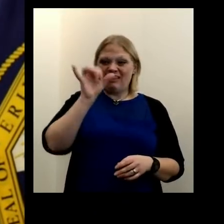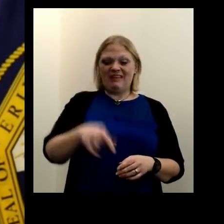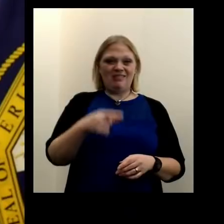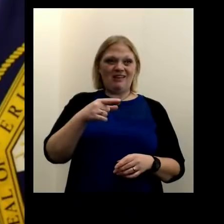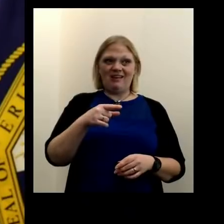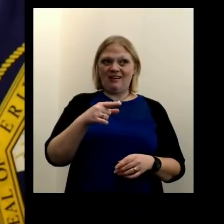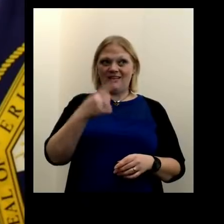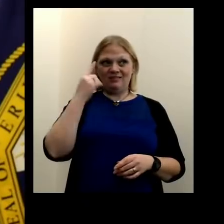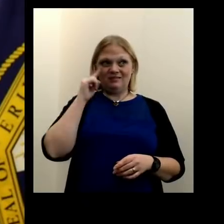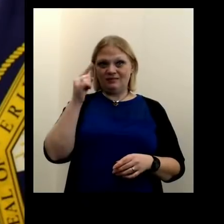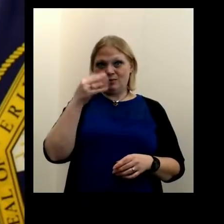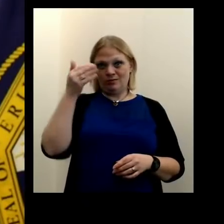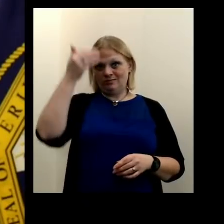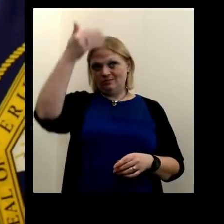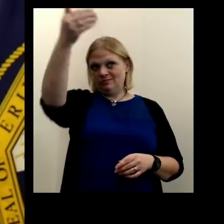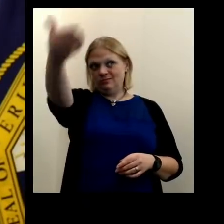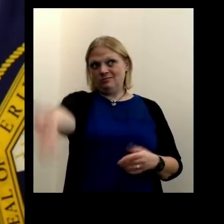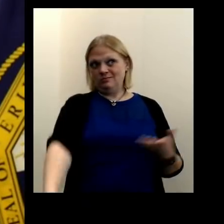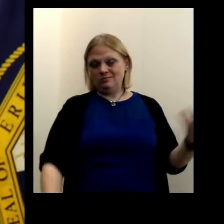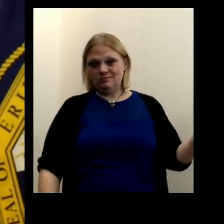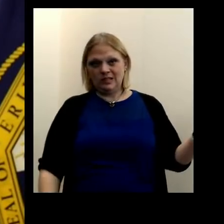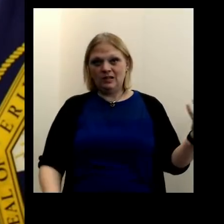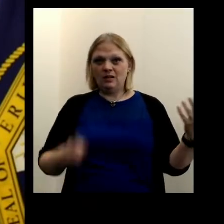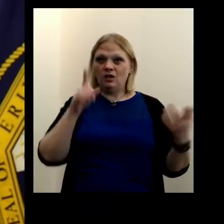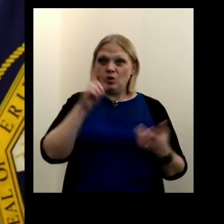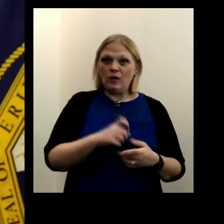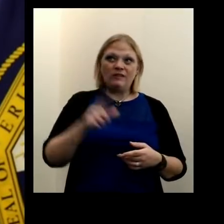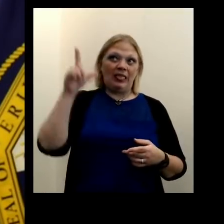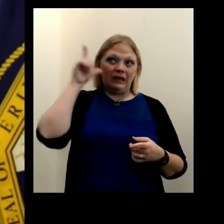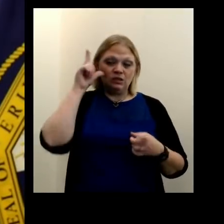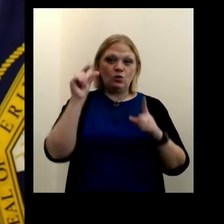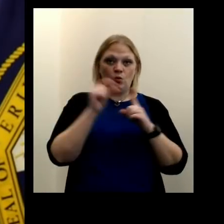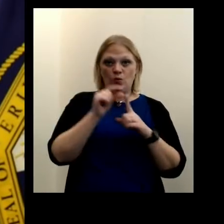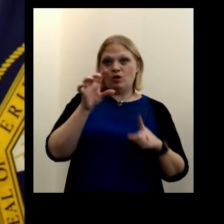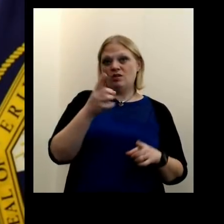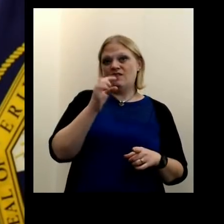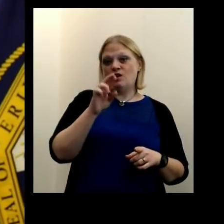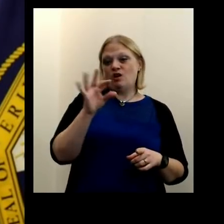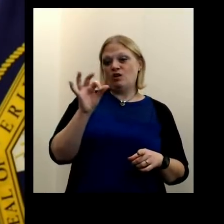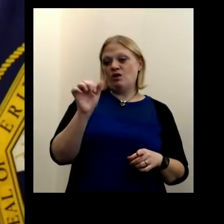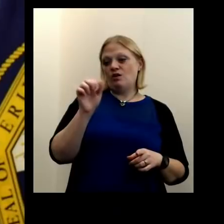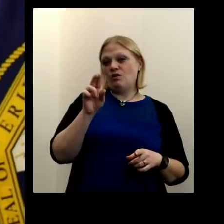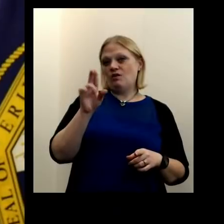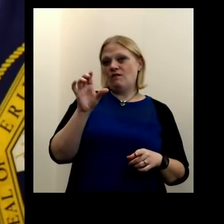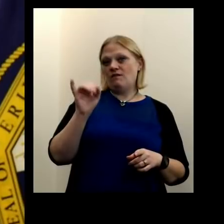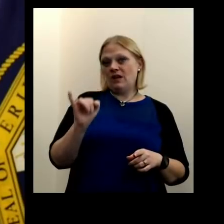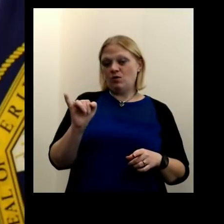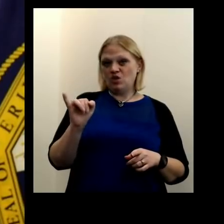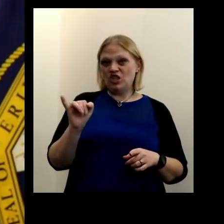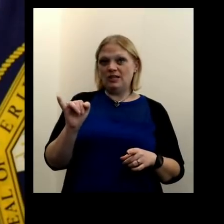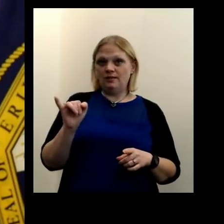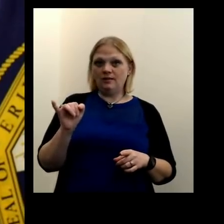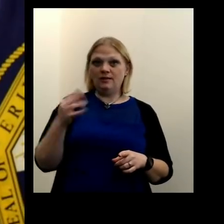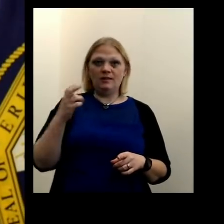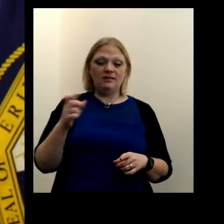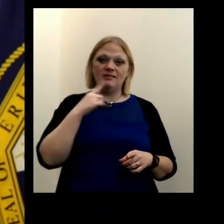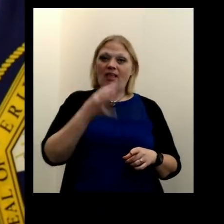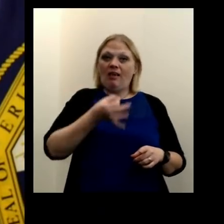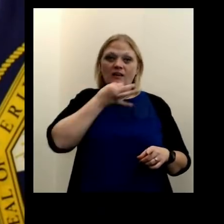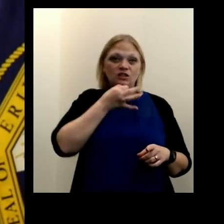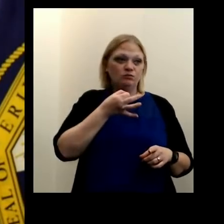foreseeable future. We all need to heed the words of Dr. Fauci. He is the foremost expert